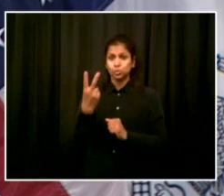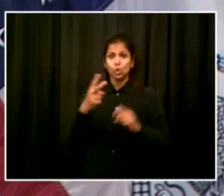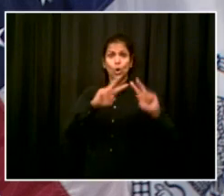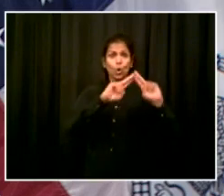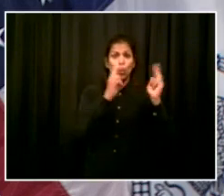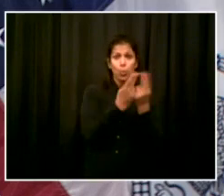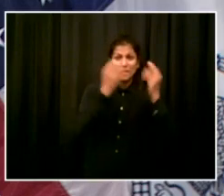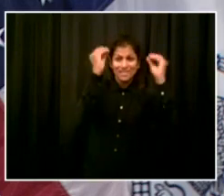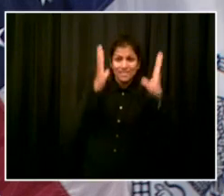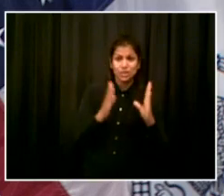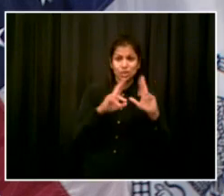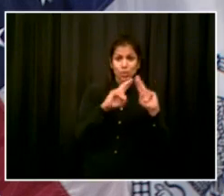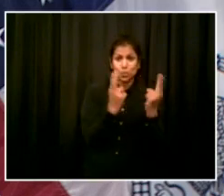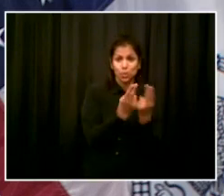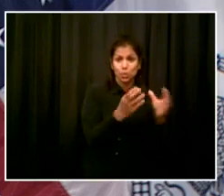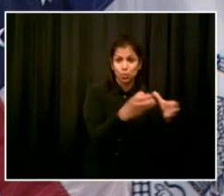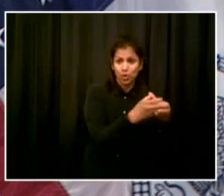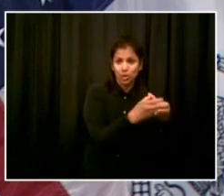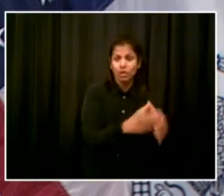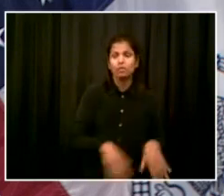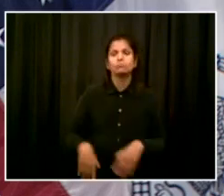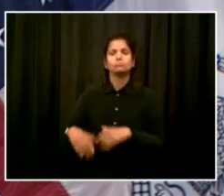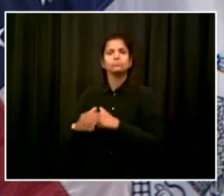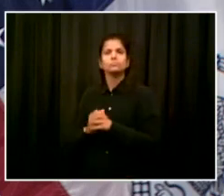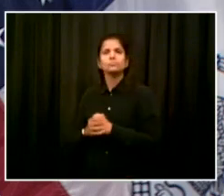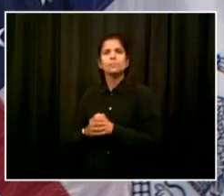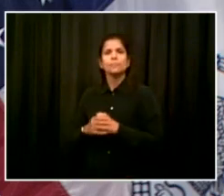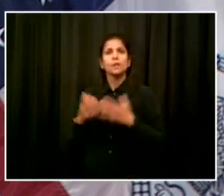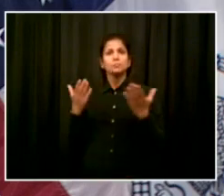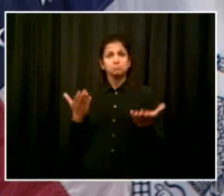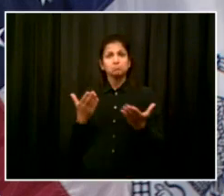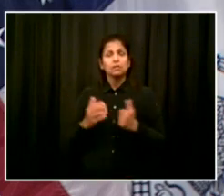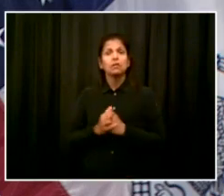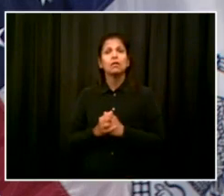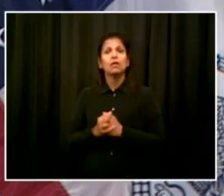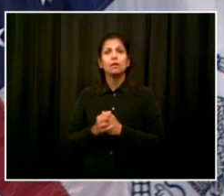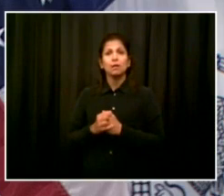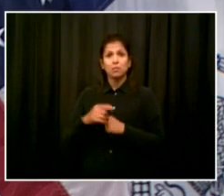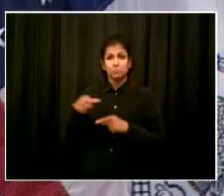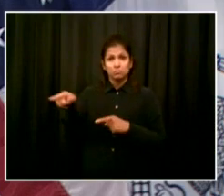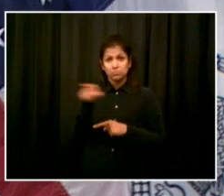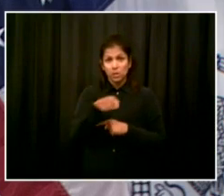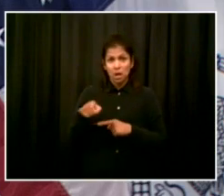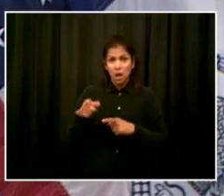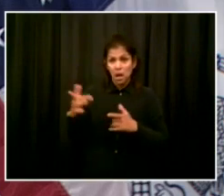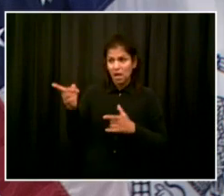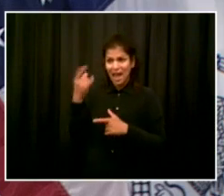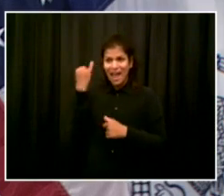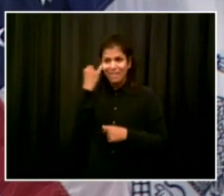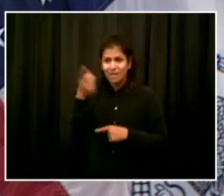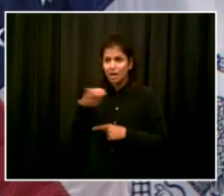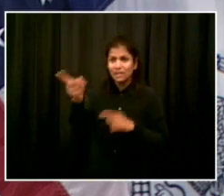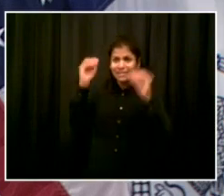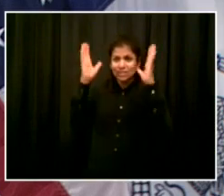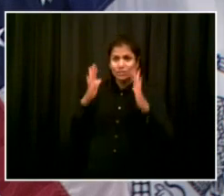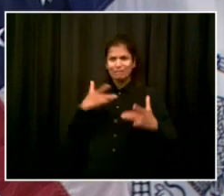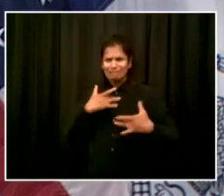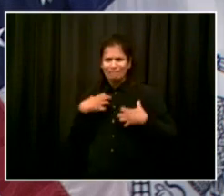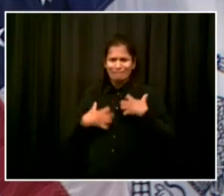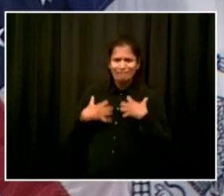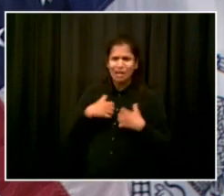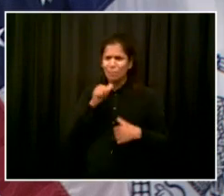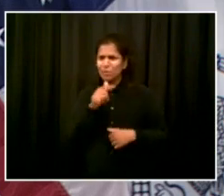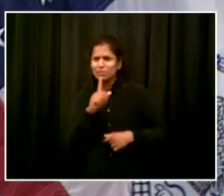their concerns, answer their concerns, or if they're raising new things we need to address, we want that. Some folks are concerned because